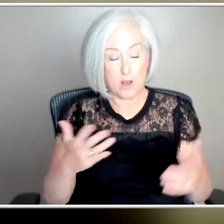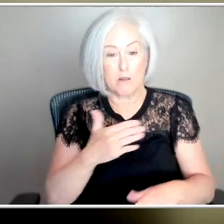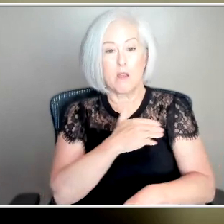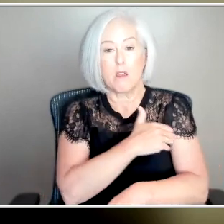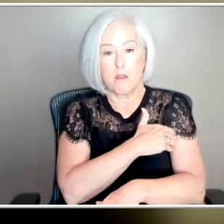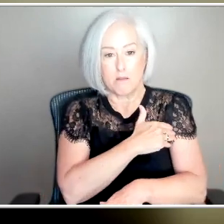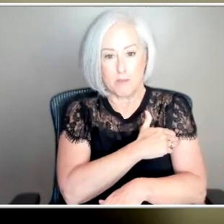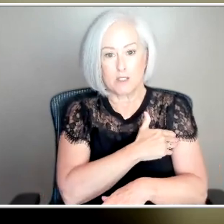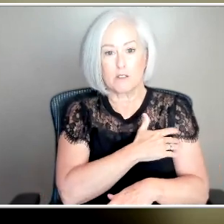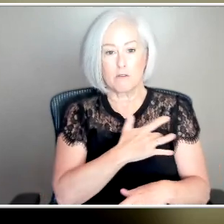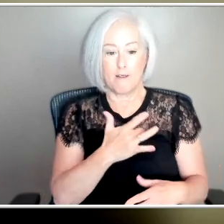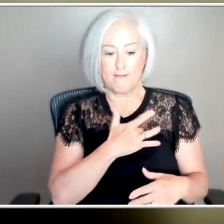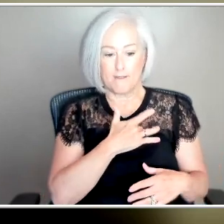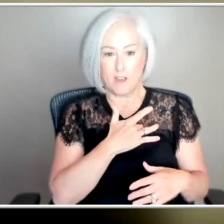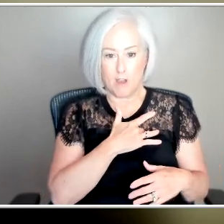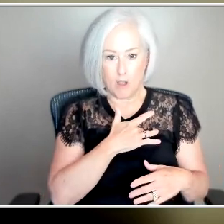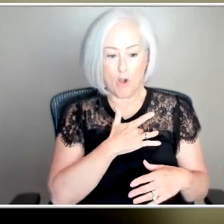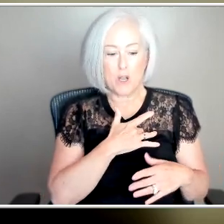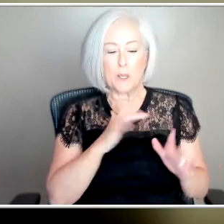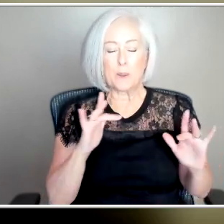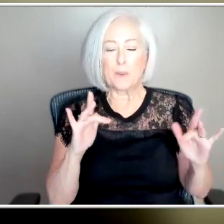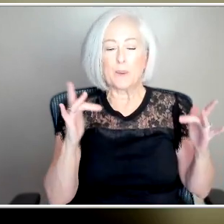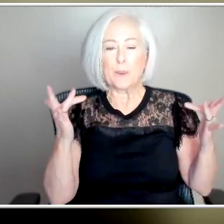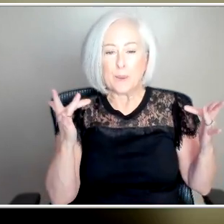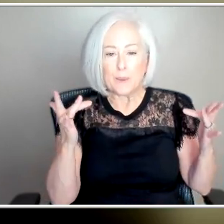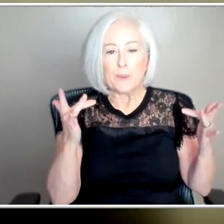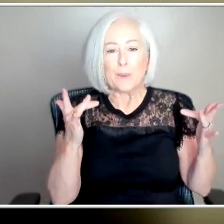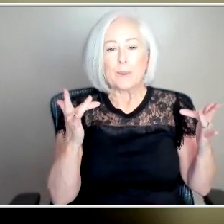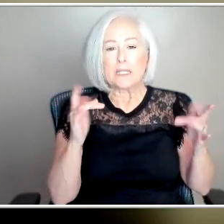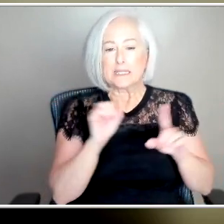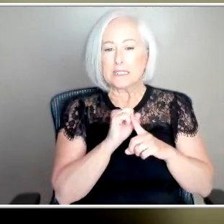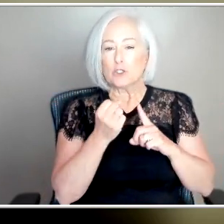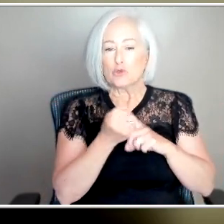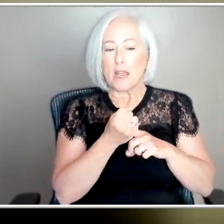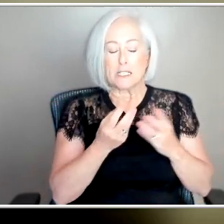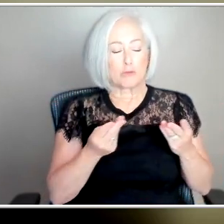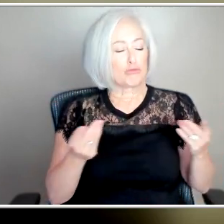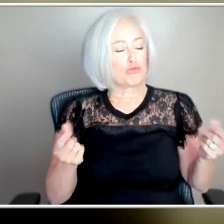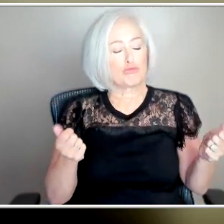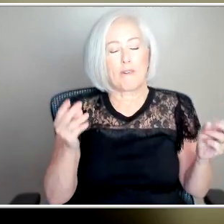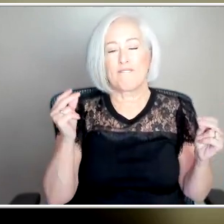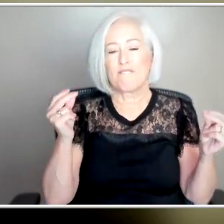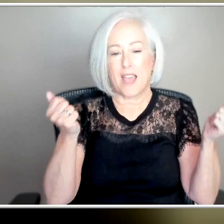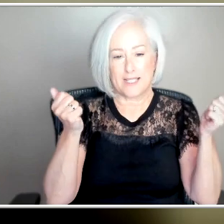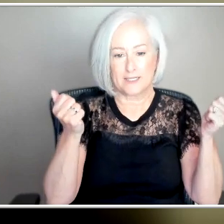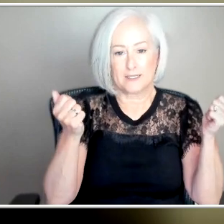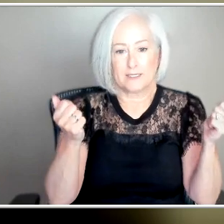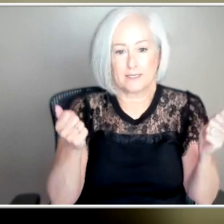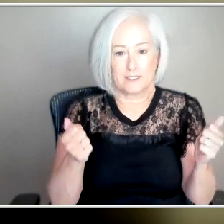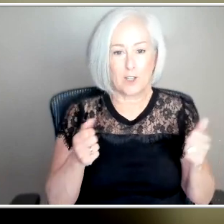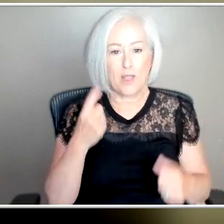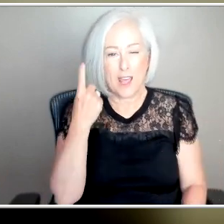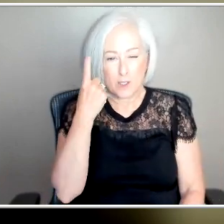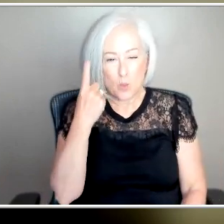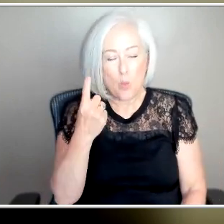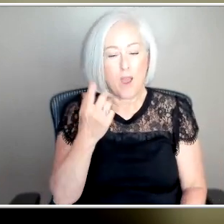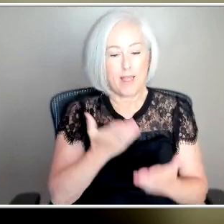condition that does resolve quickly. So this is one more data point, especially on an independent